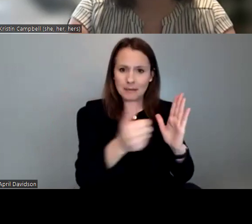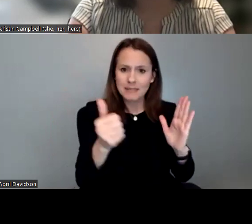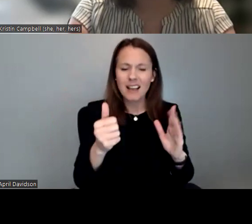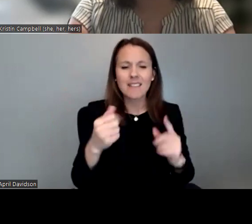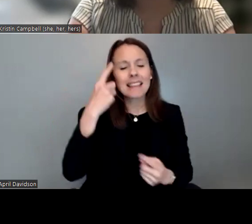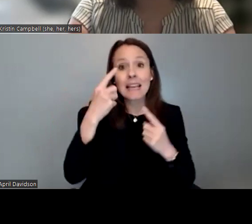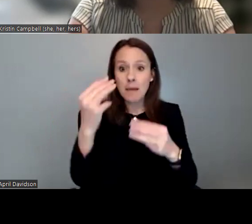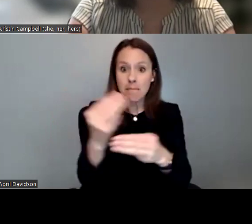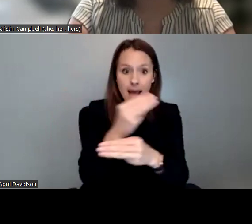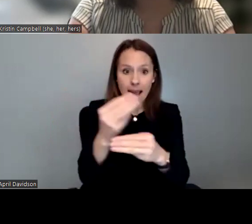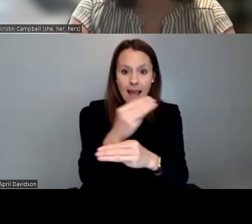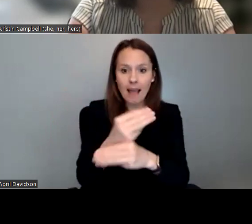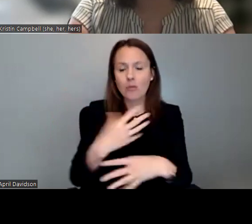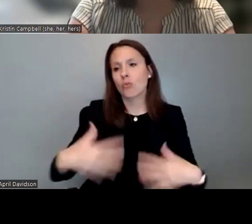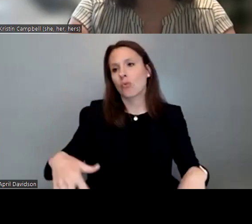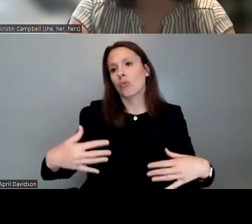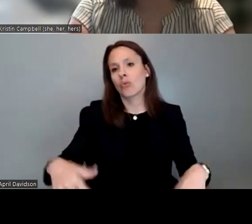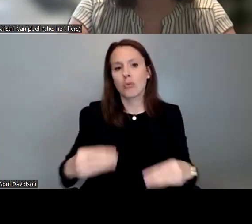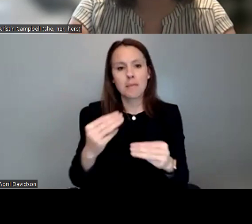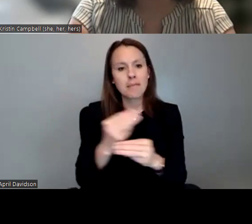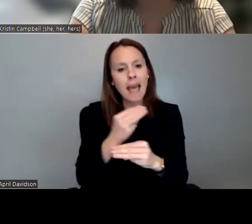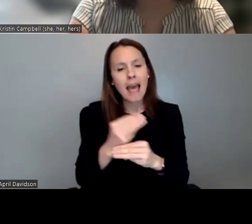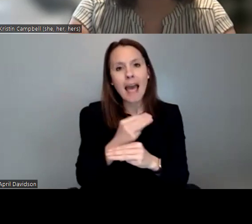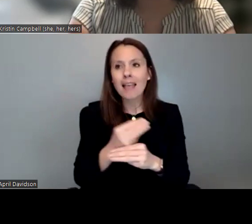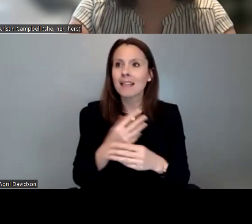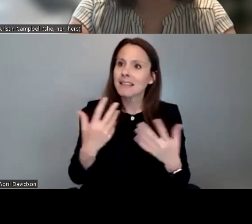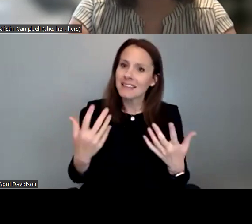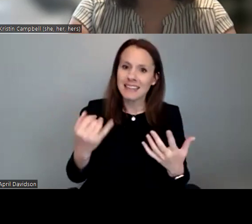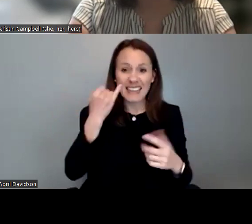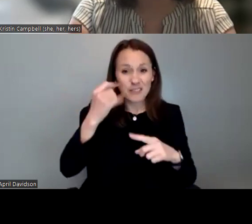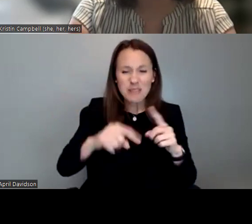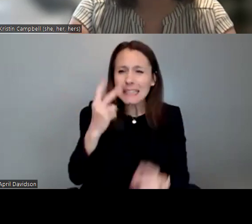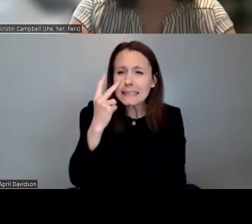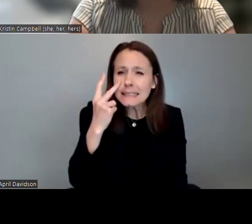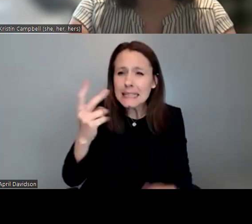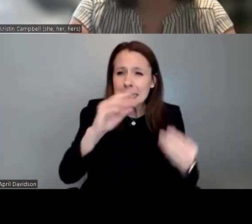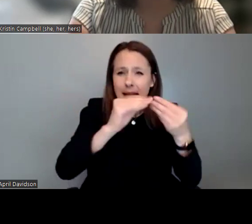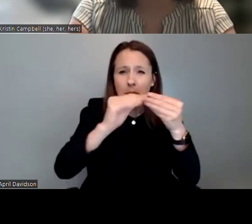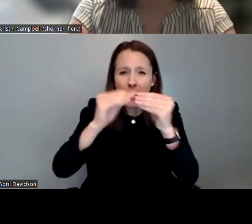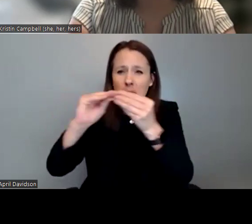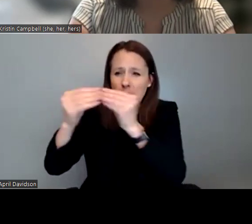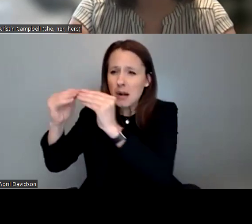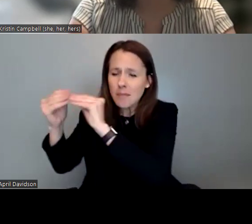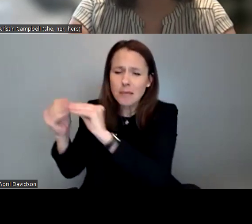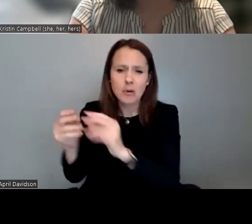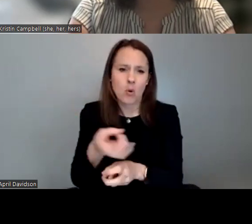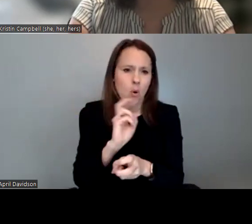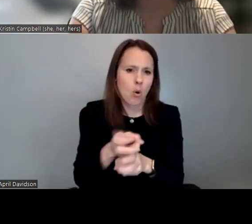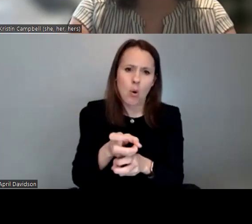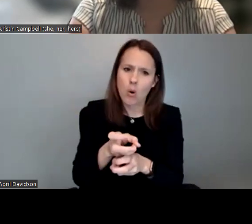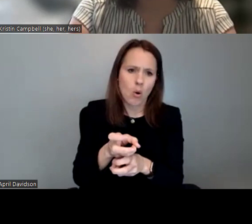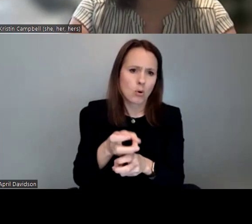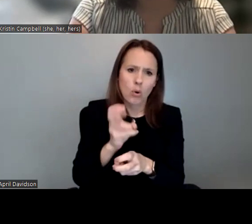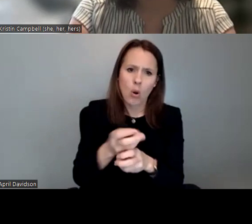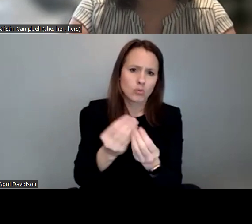math. Math is one of those subjects that if you can't see those equations, it's very difficult to